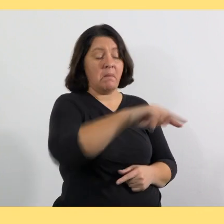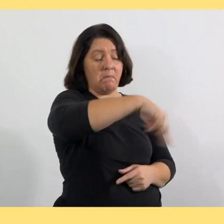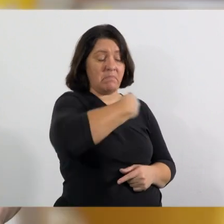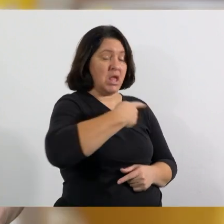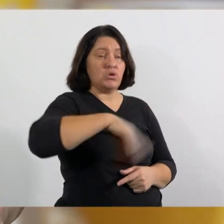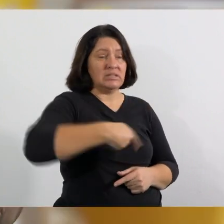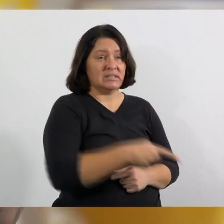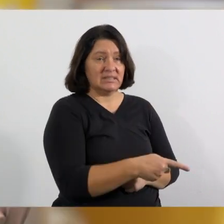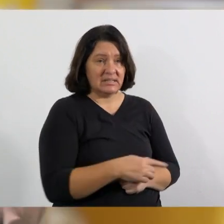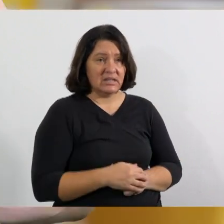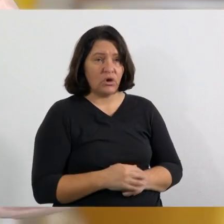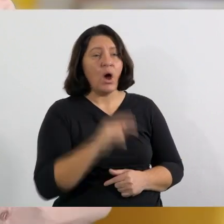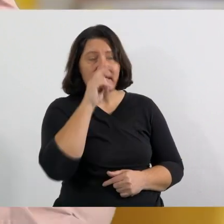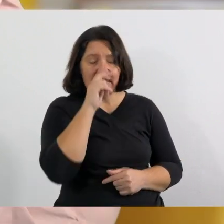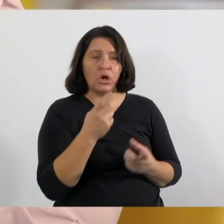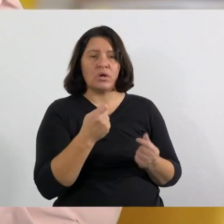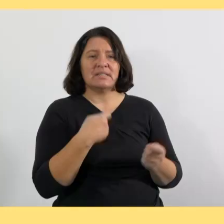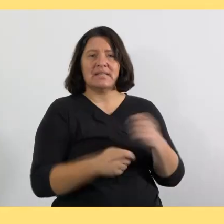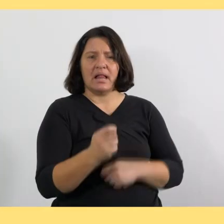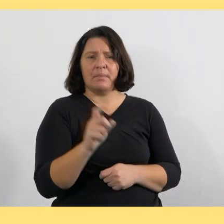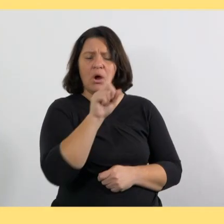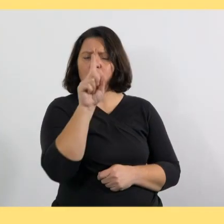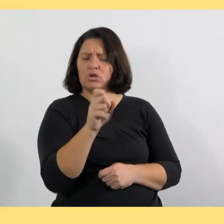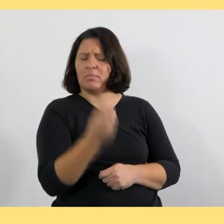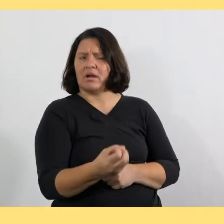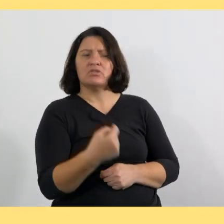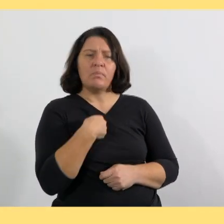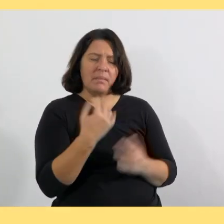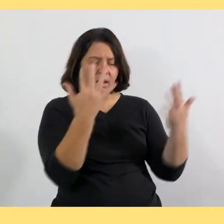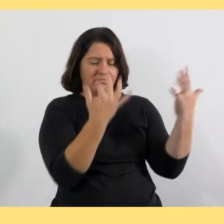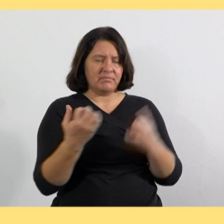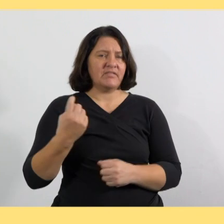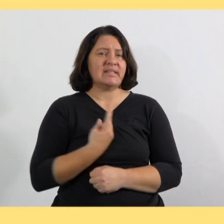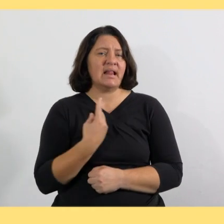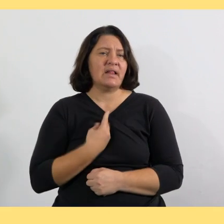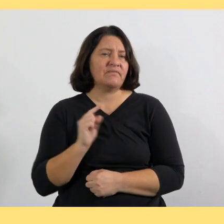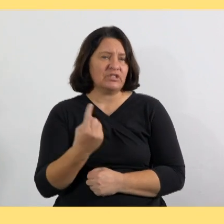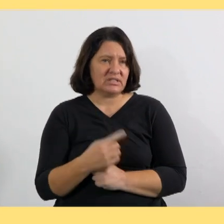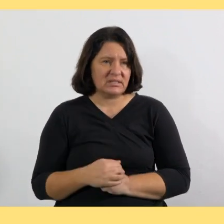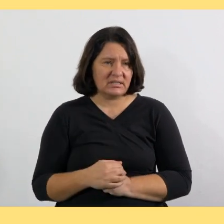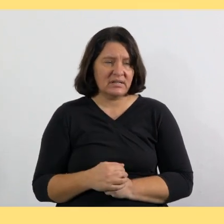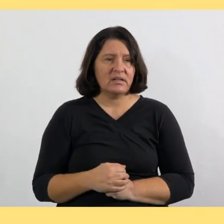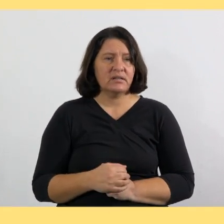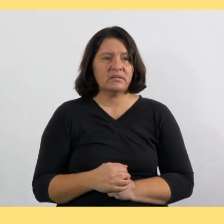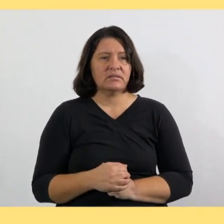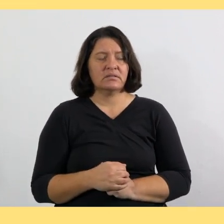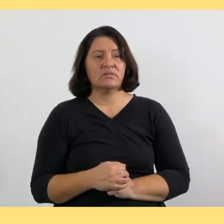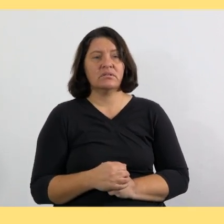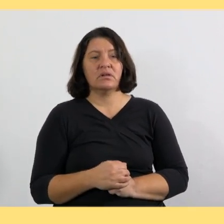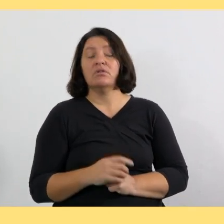mark. That means I need to calculate it first. Let's calculate that. You should know by now that every